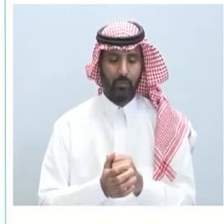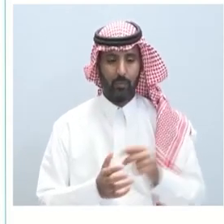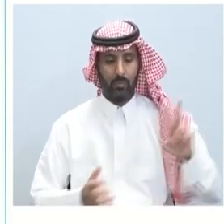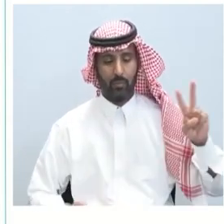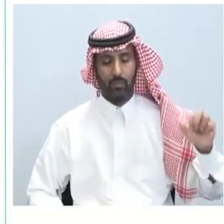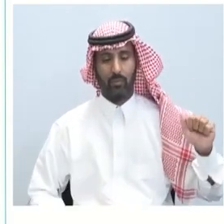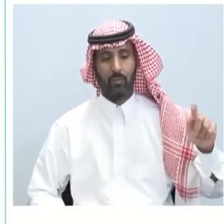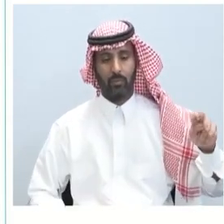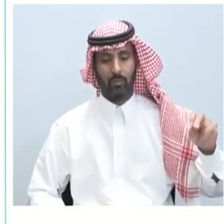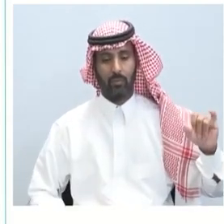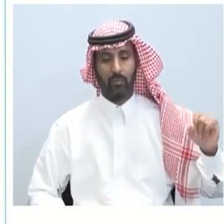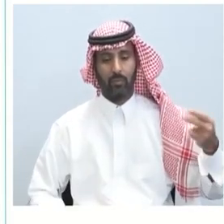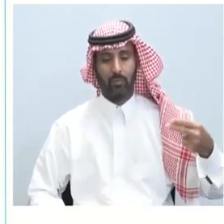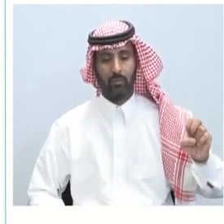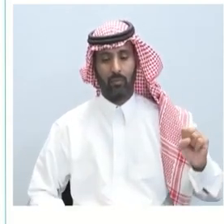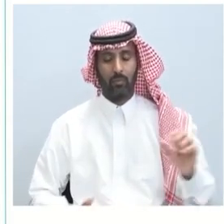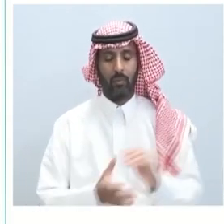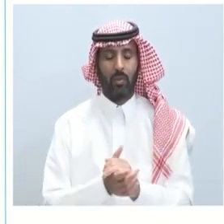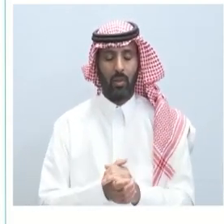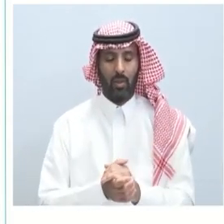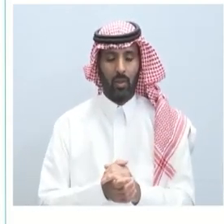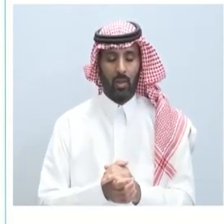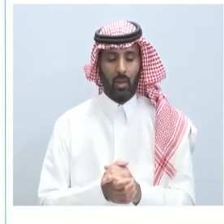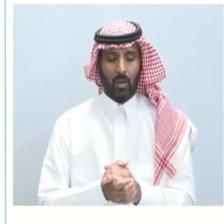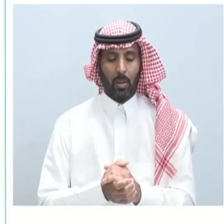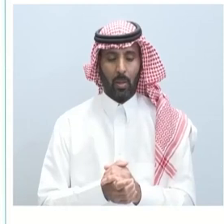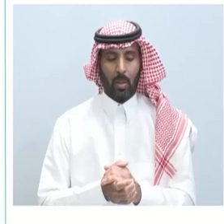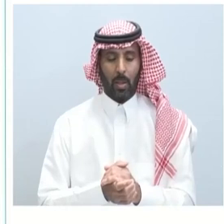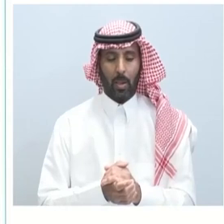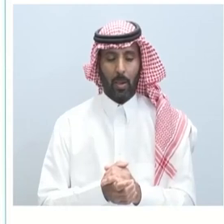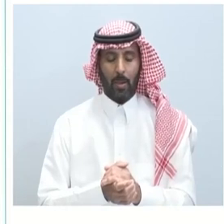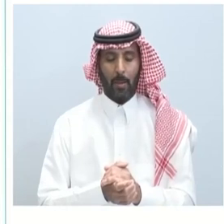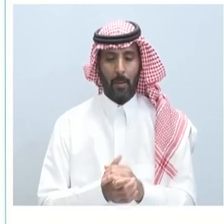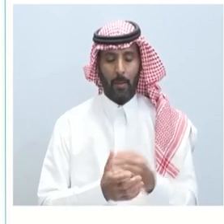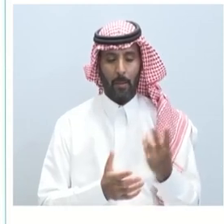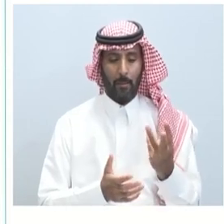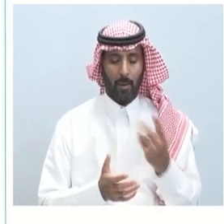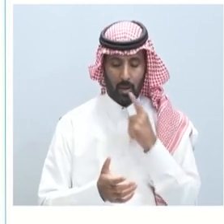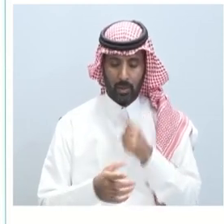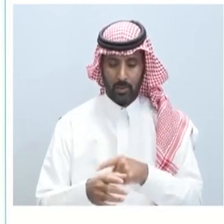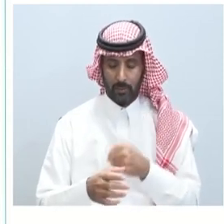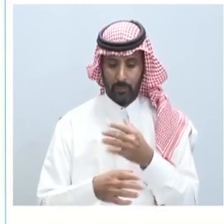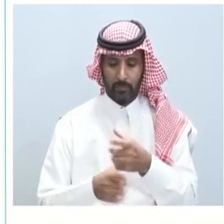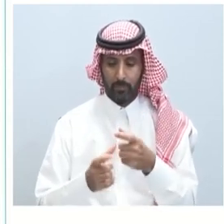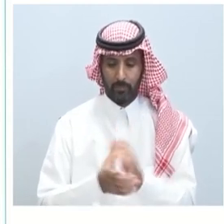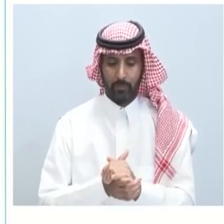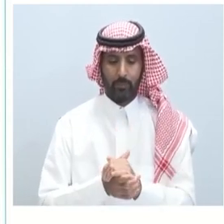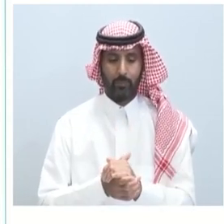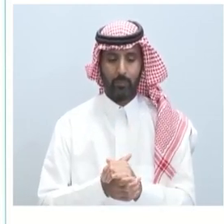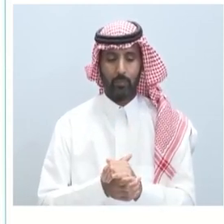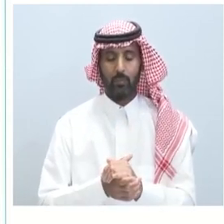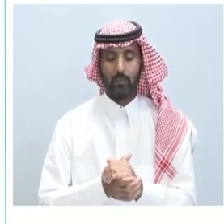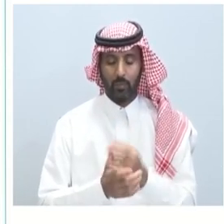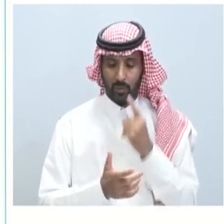meaning. No, vanish, it means people come and eat the cookies moments after she takes them out of the oven.